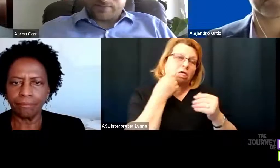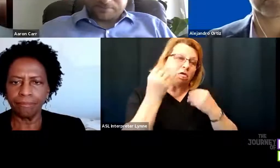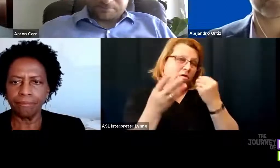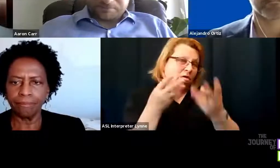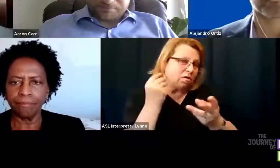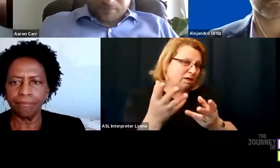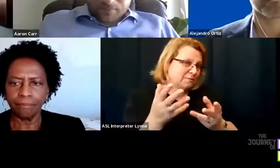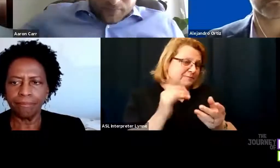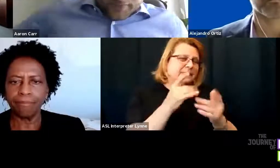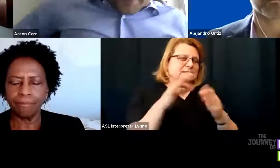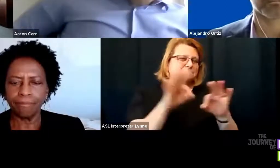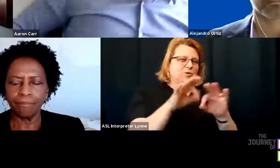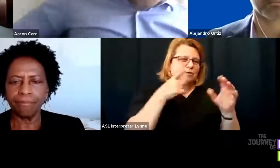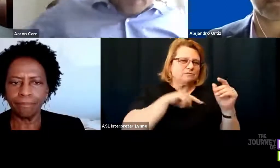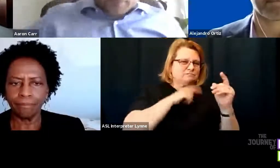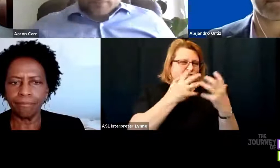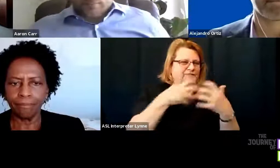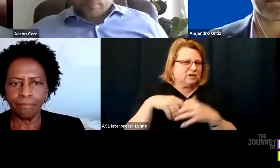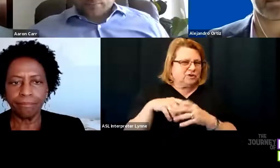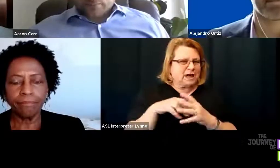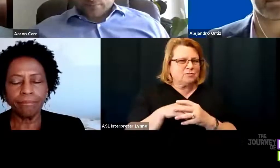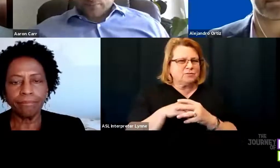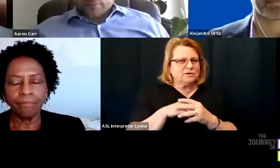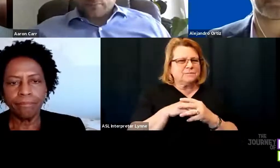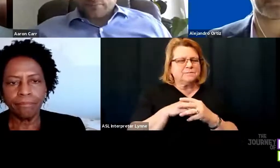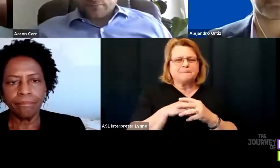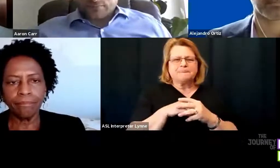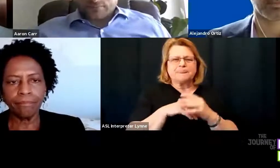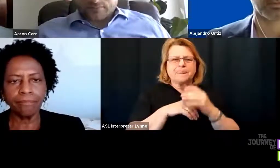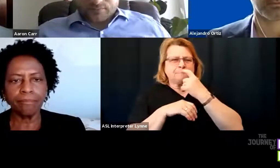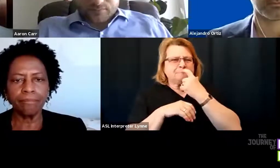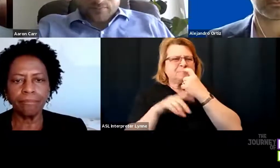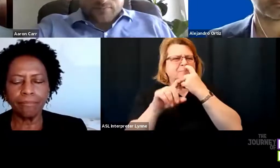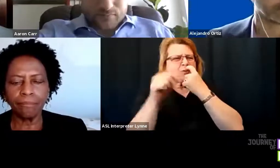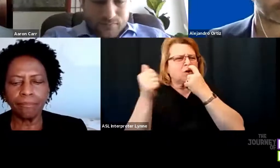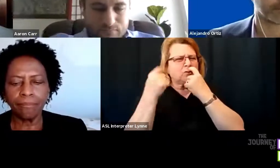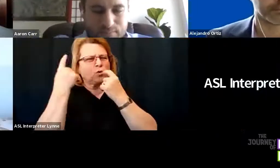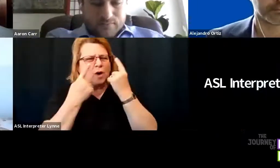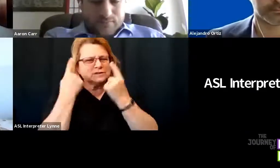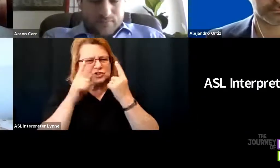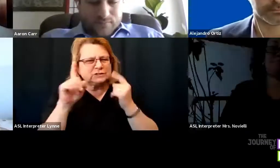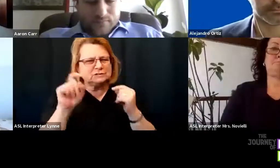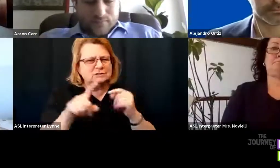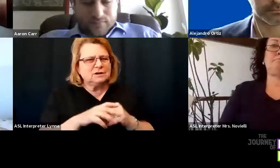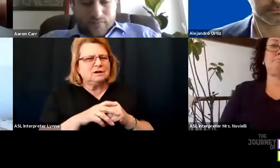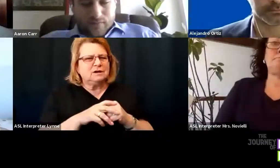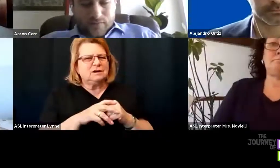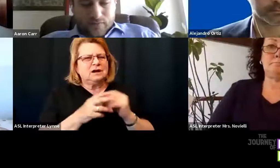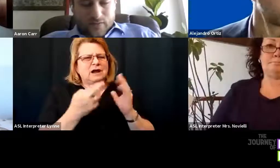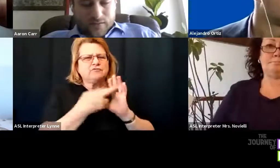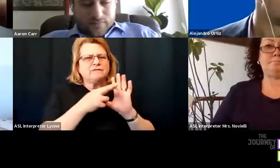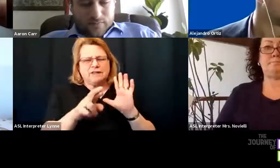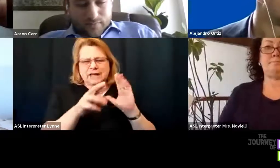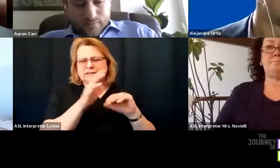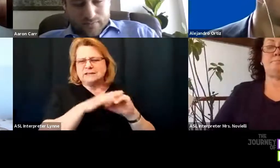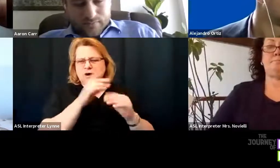out. Thank you, Elaine. You know, I think a number of the questions have reflected on, you know,